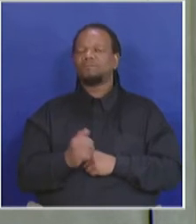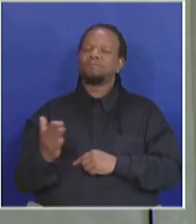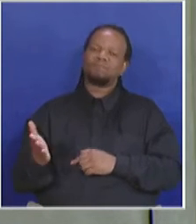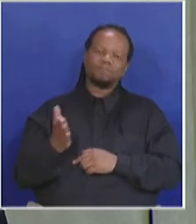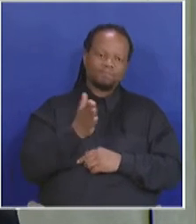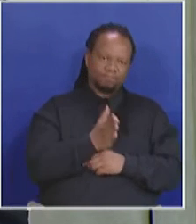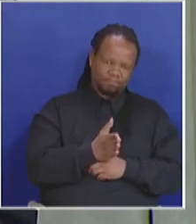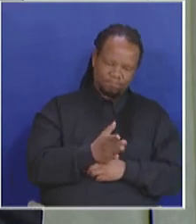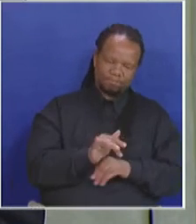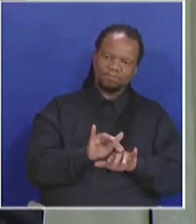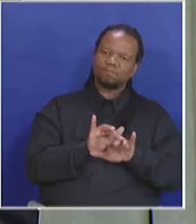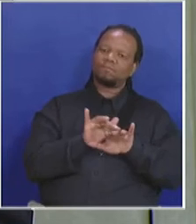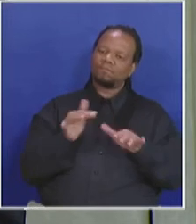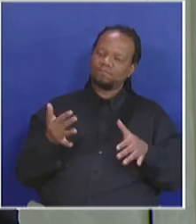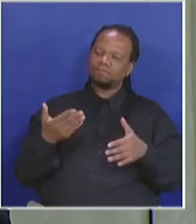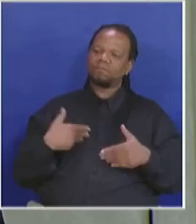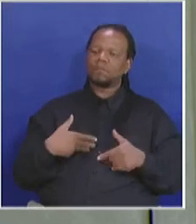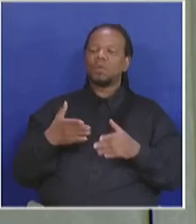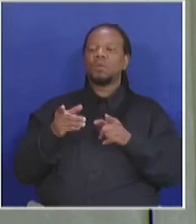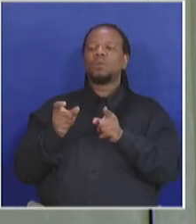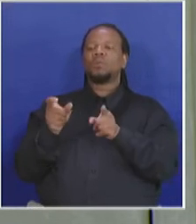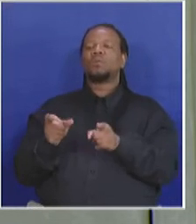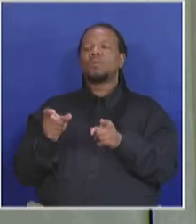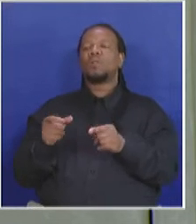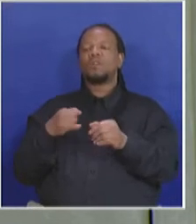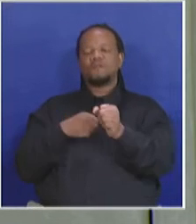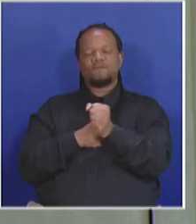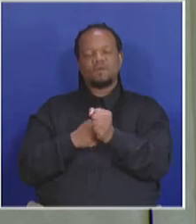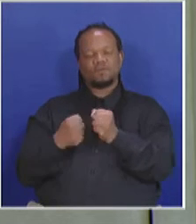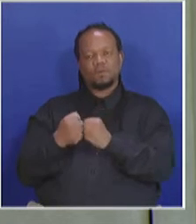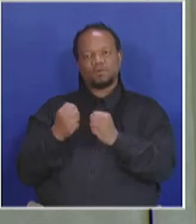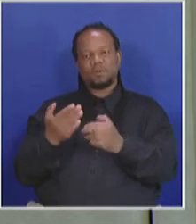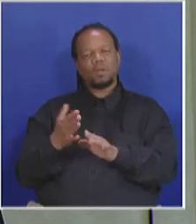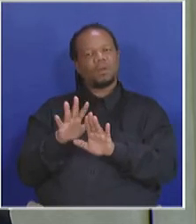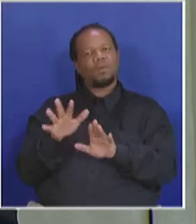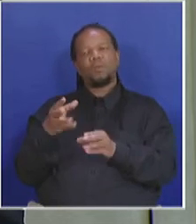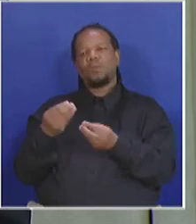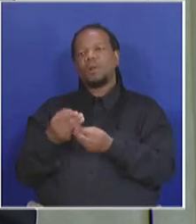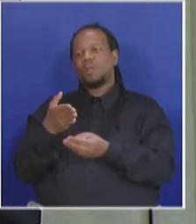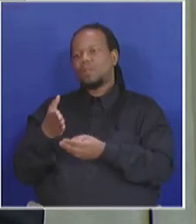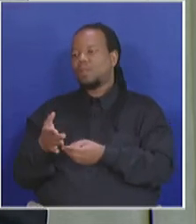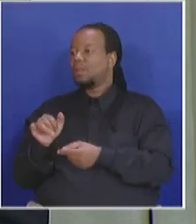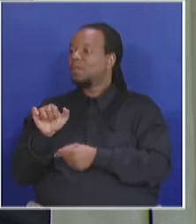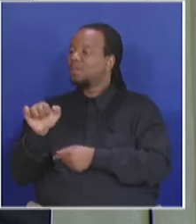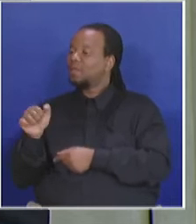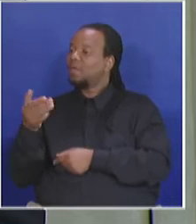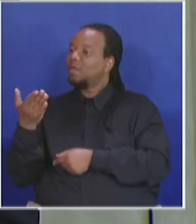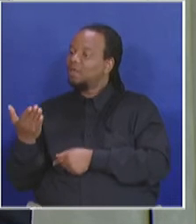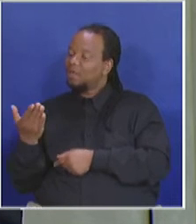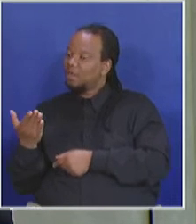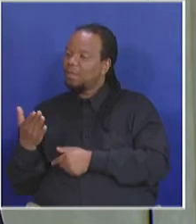human infrastructure, there is one big sector that gets left off the list, and that is the human infrastructure